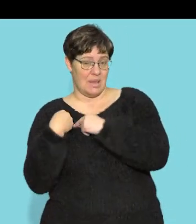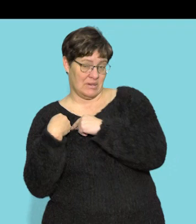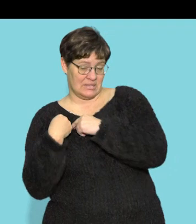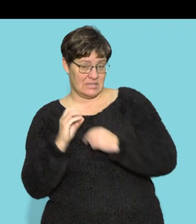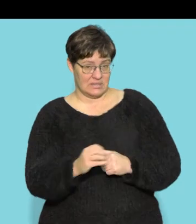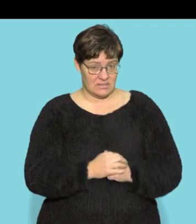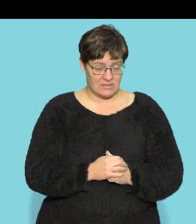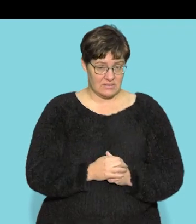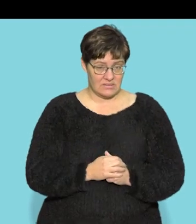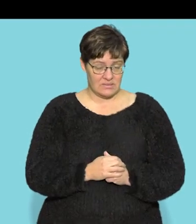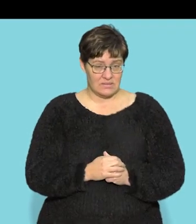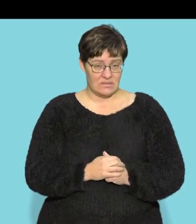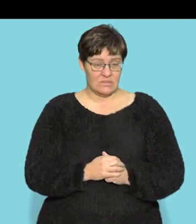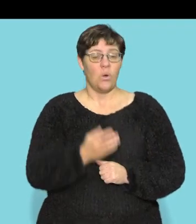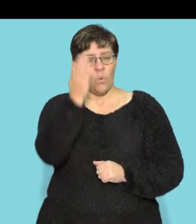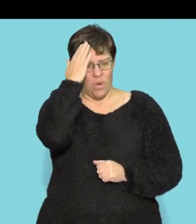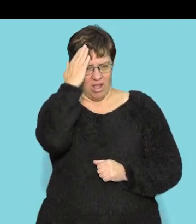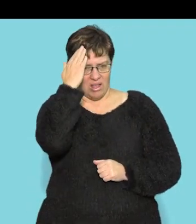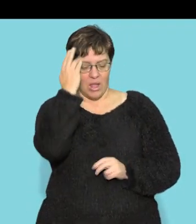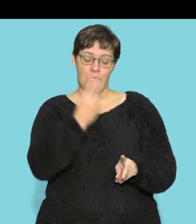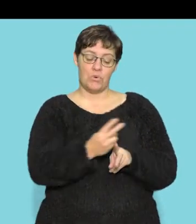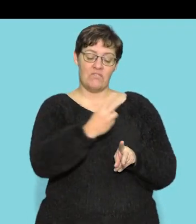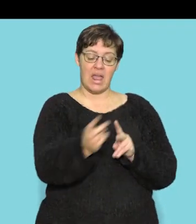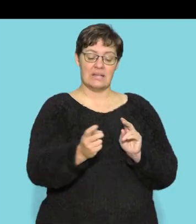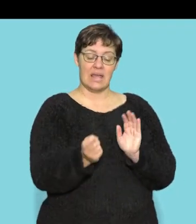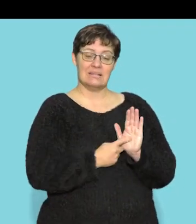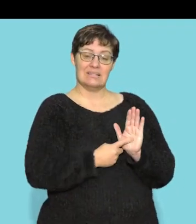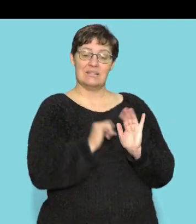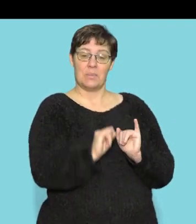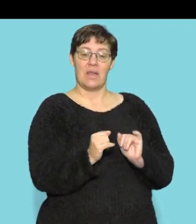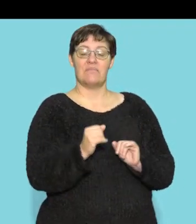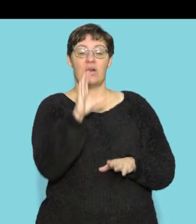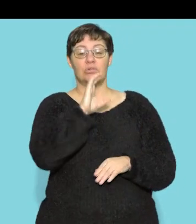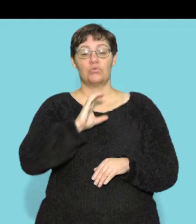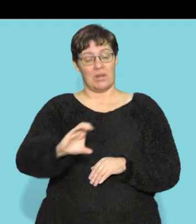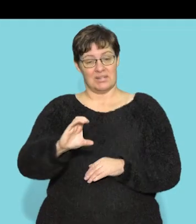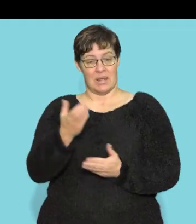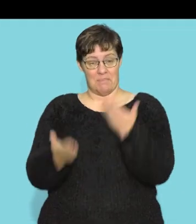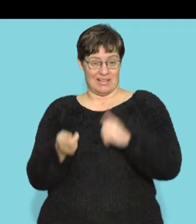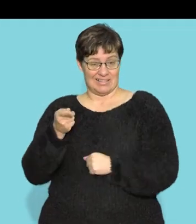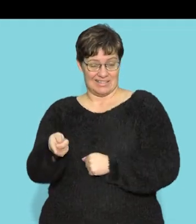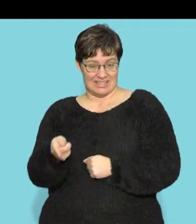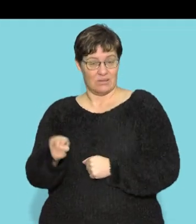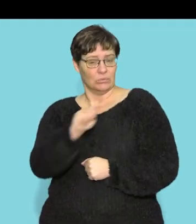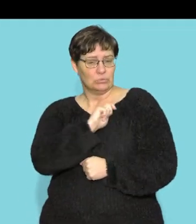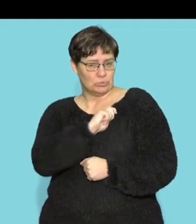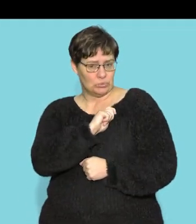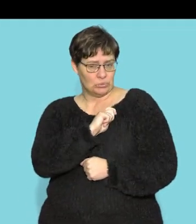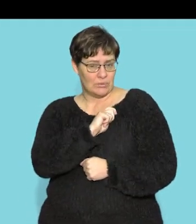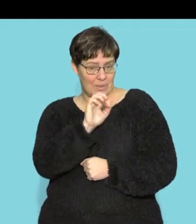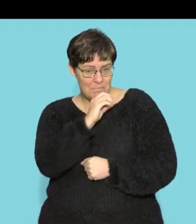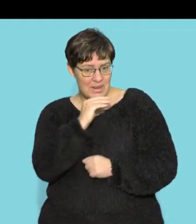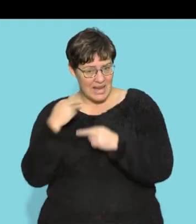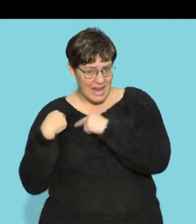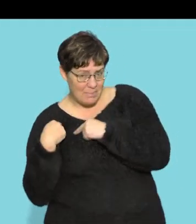We know that provision for bad debts has a credit balance. True. But is it a